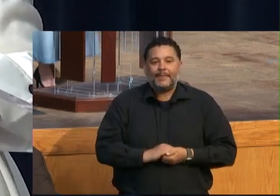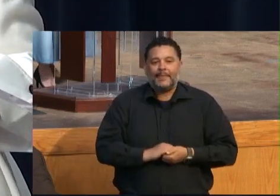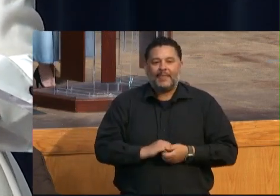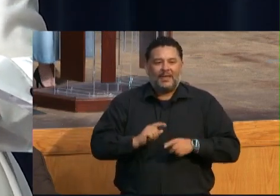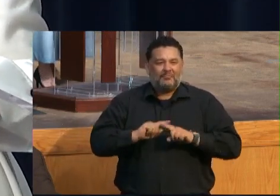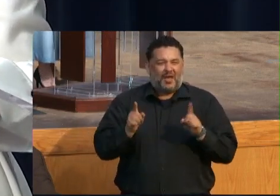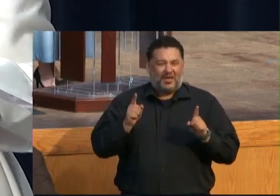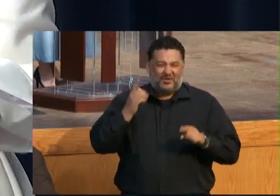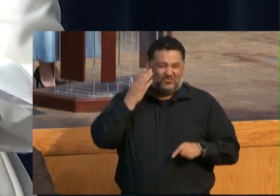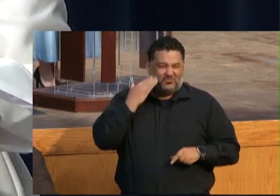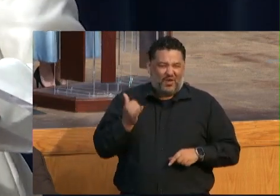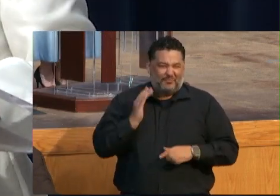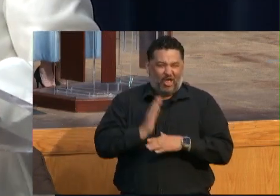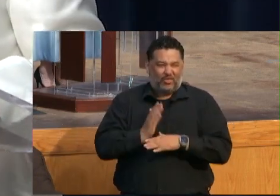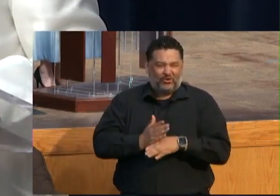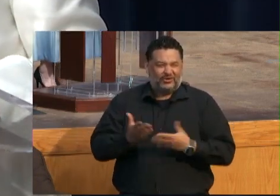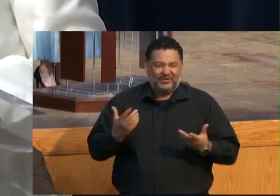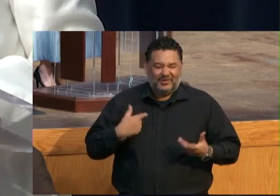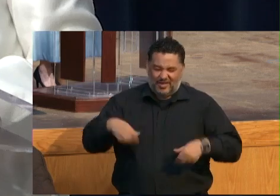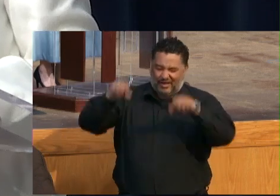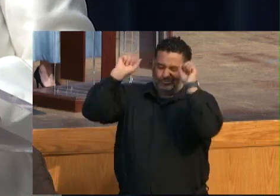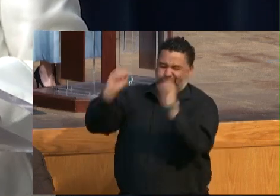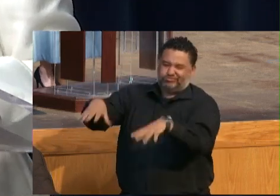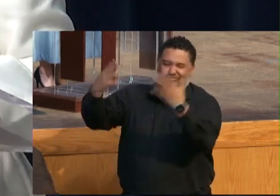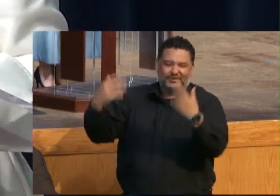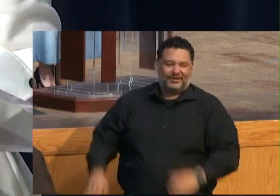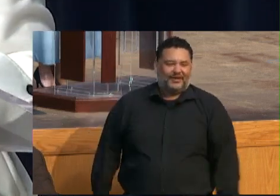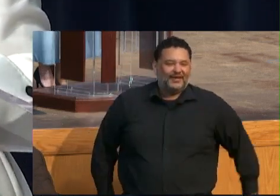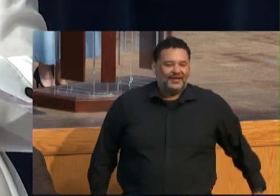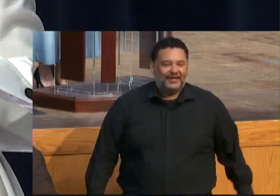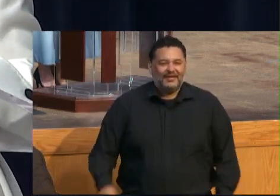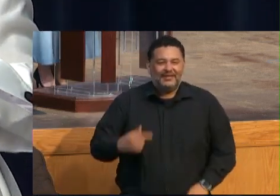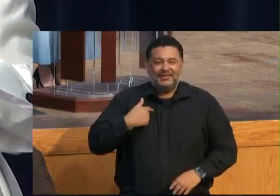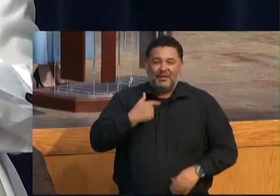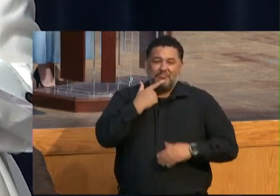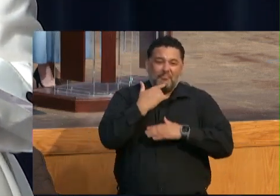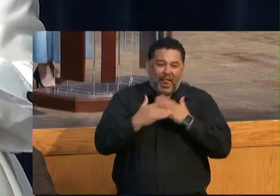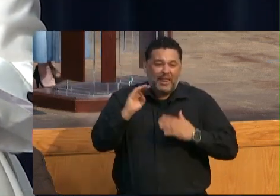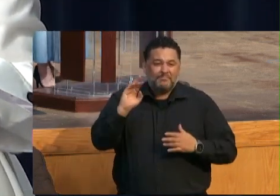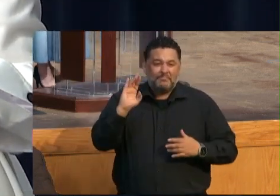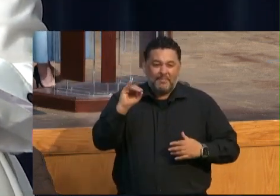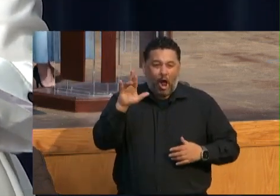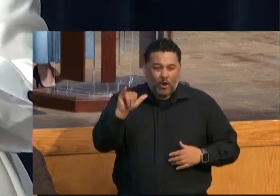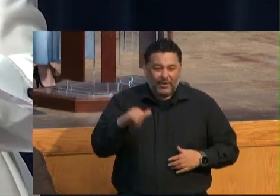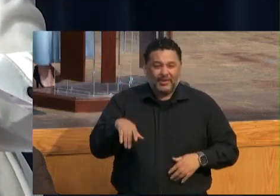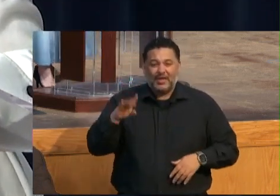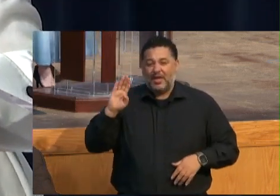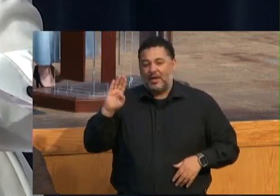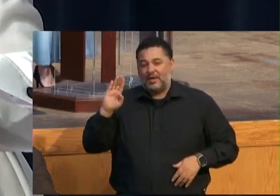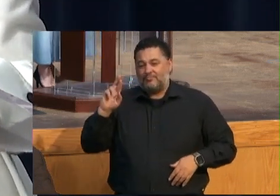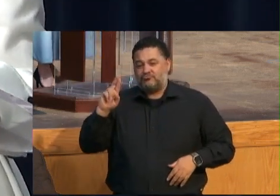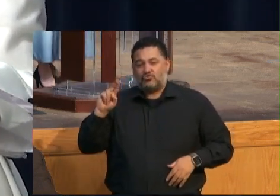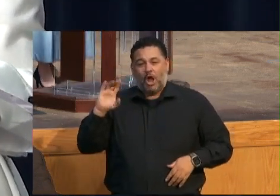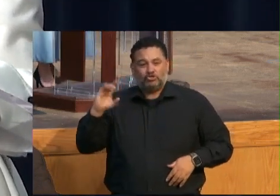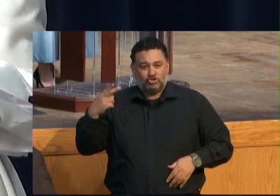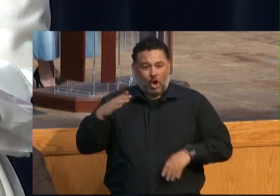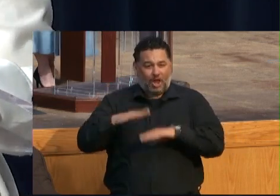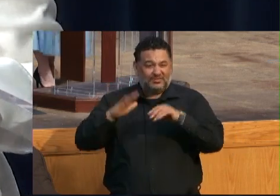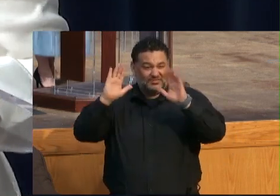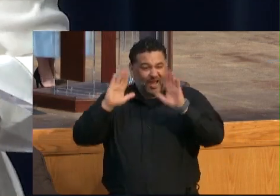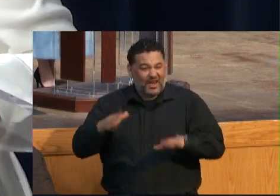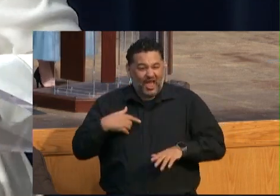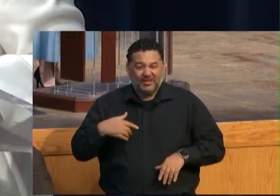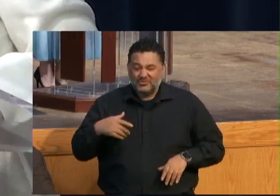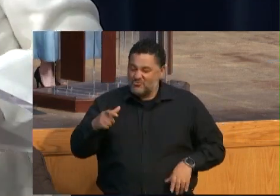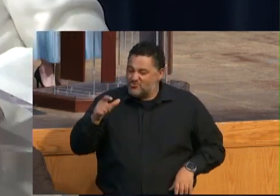bother? I'm just going to drop those suckers. I had a Bloody Mary at brunch on Sunday. So